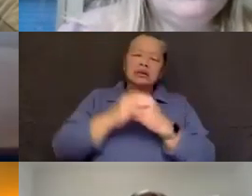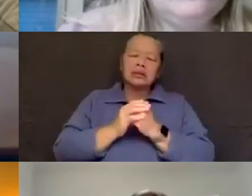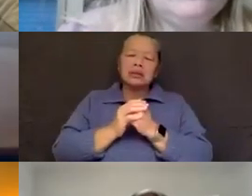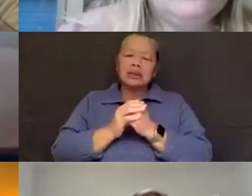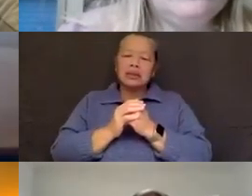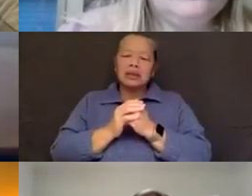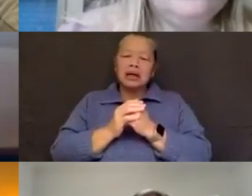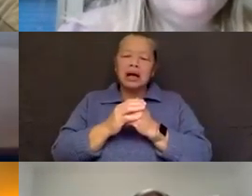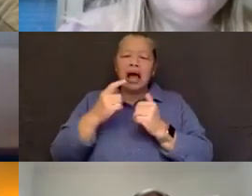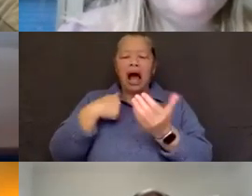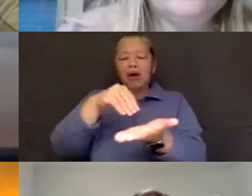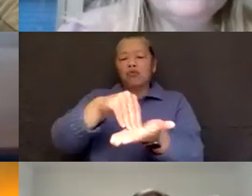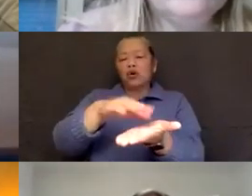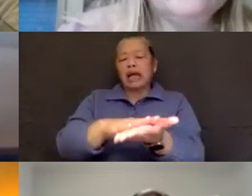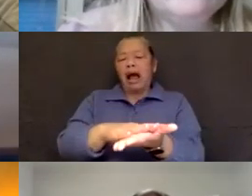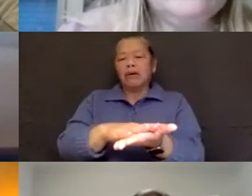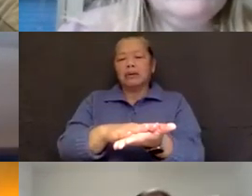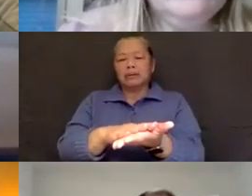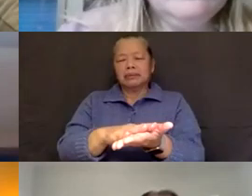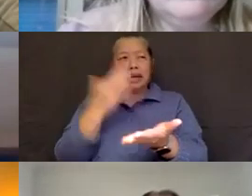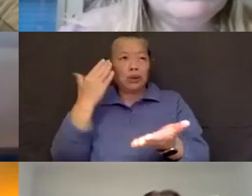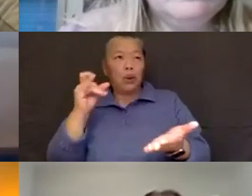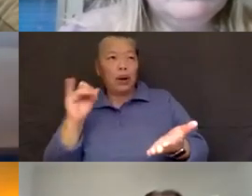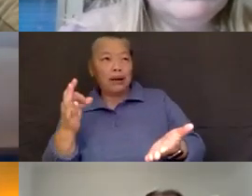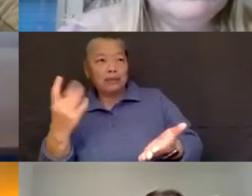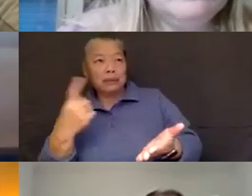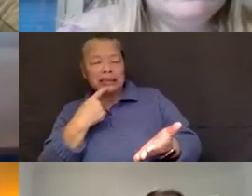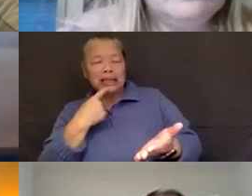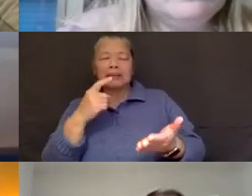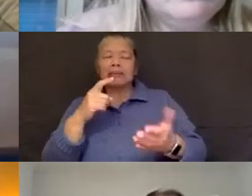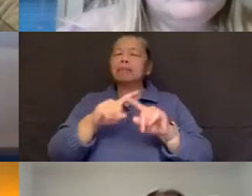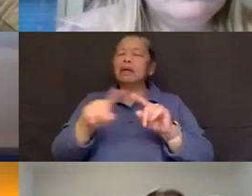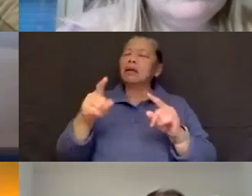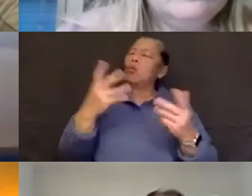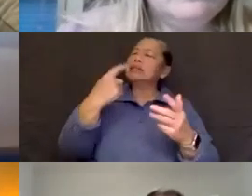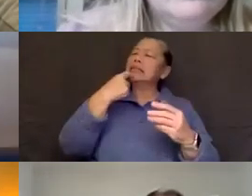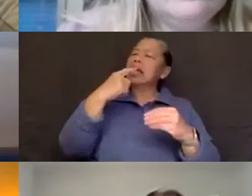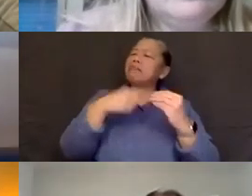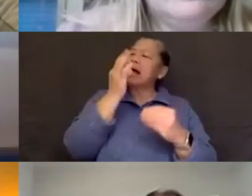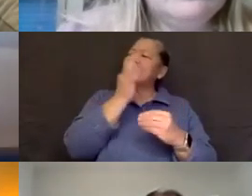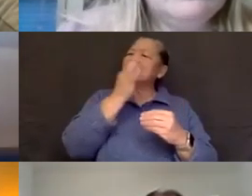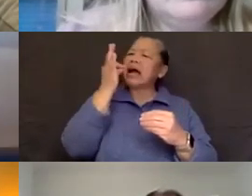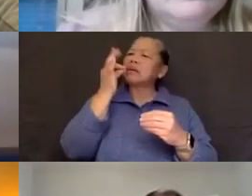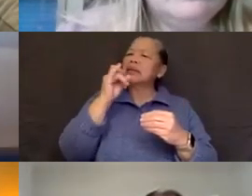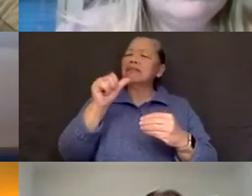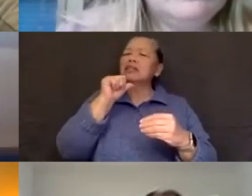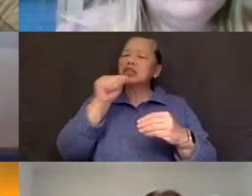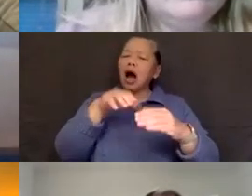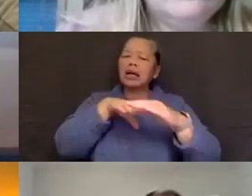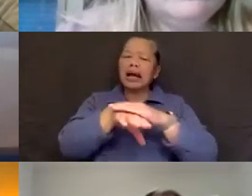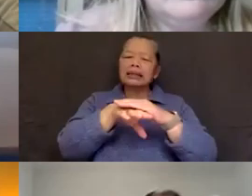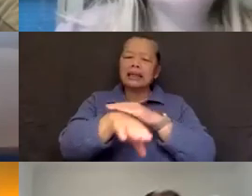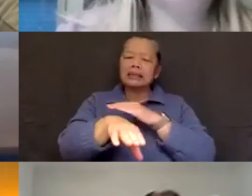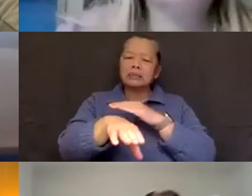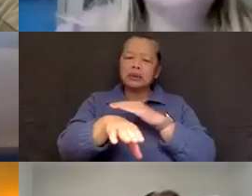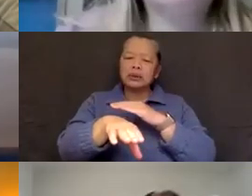And I wrote down in my notes, I'm not sure it was said, but what does it say about the sacrament when it's inaccessible either to serve